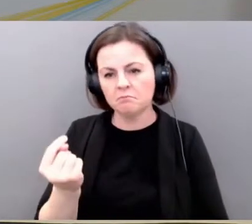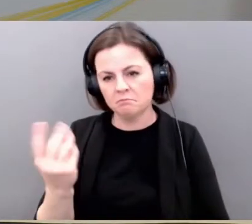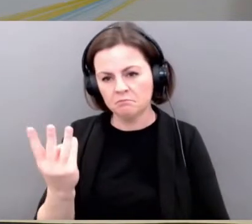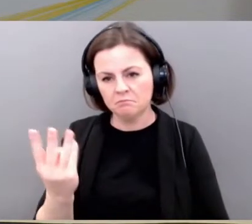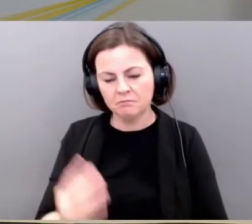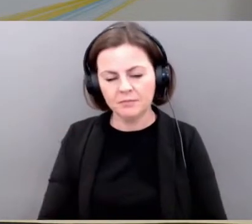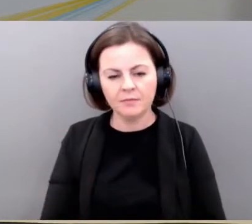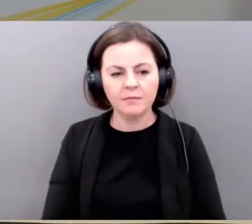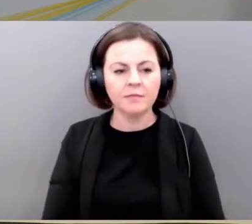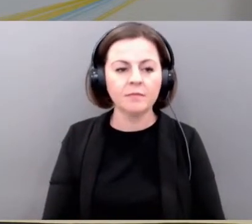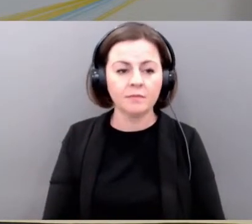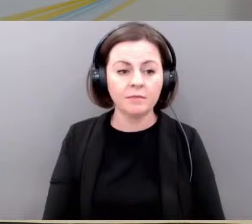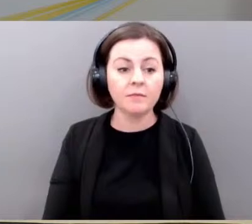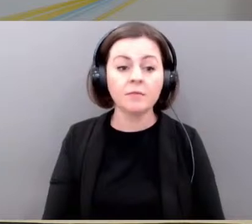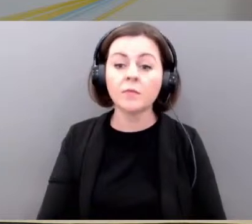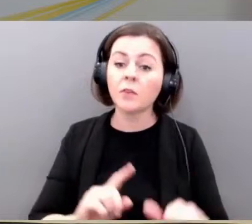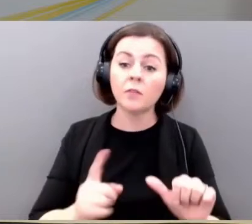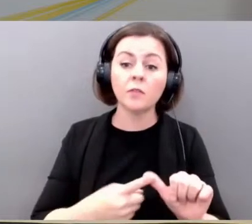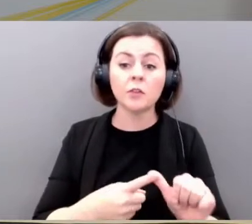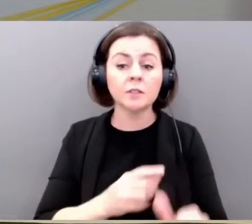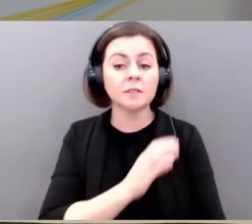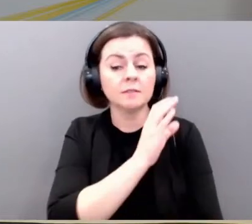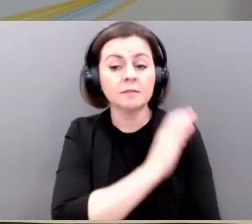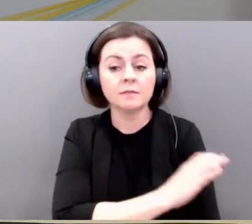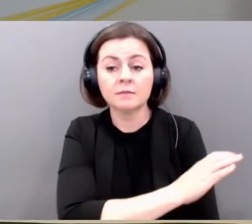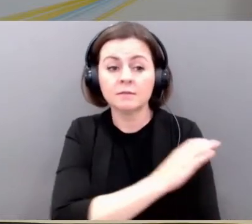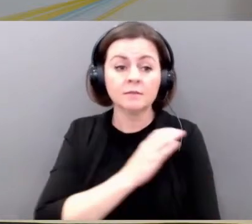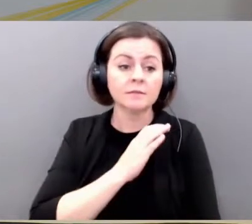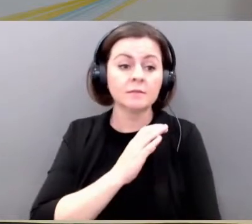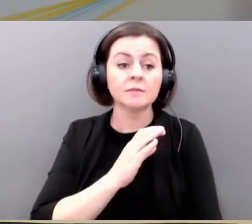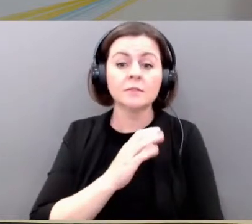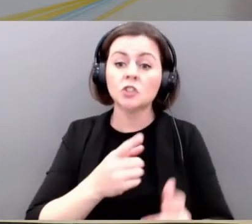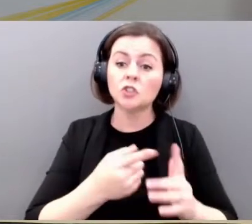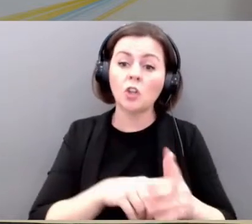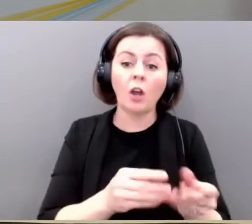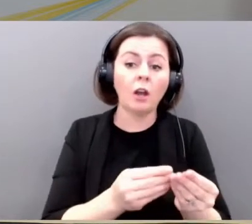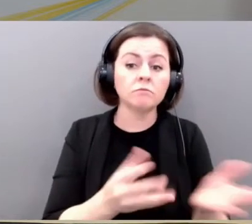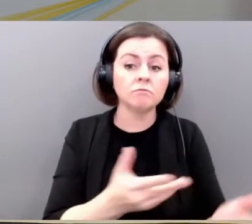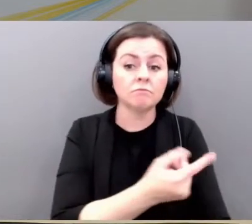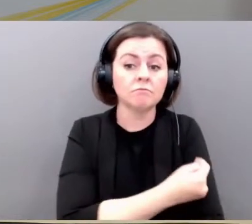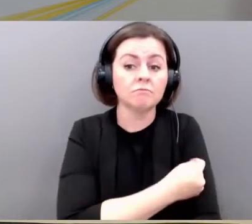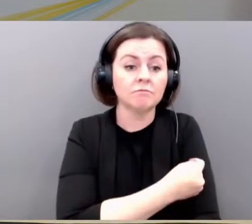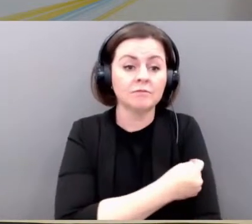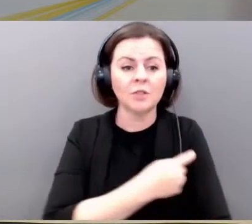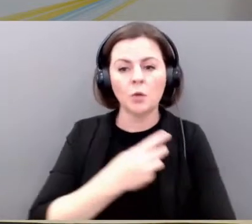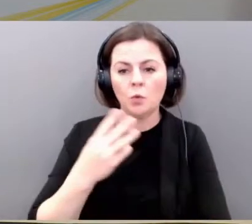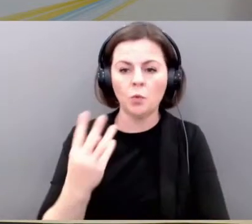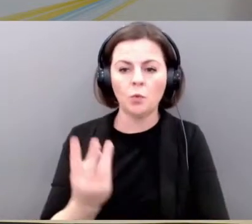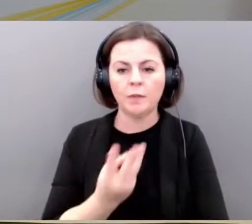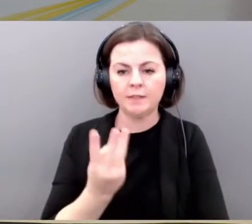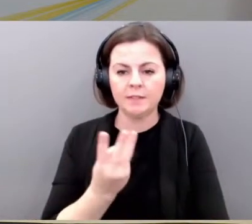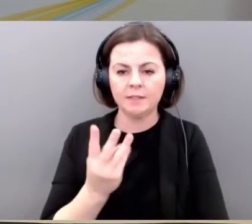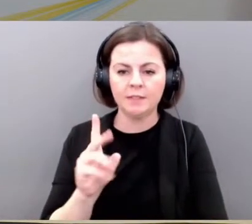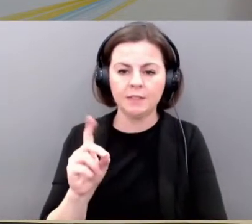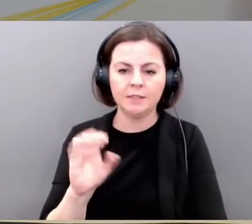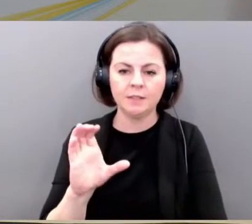and the first clinic to start on Wednesday, December the 16th.